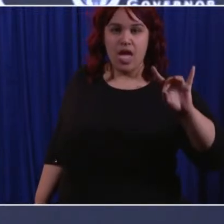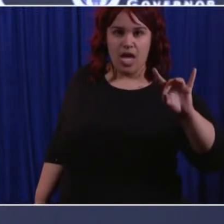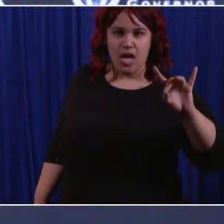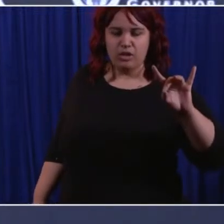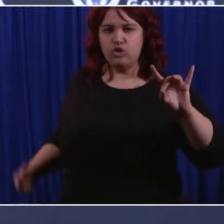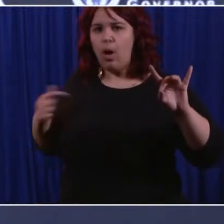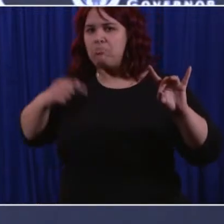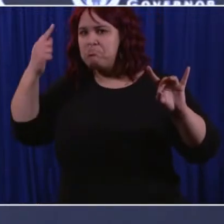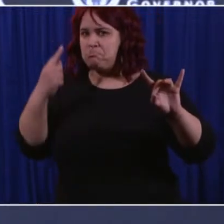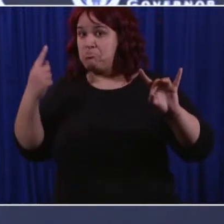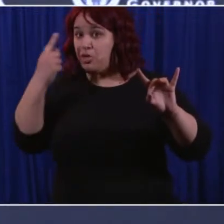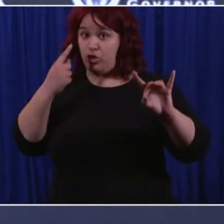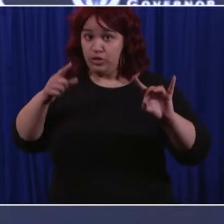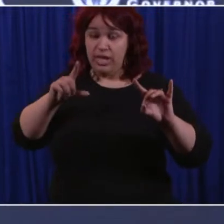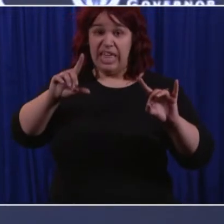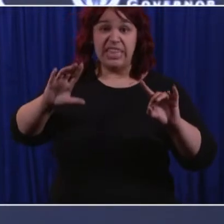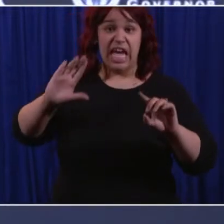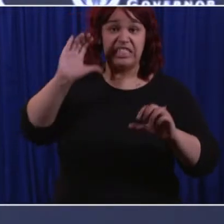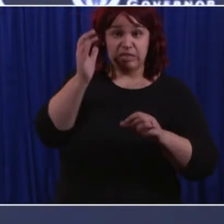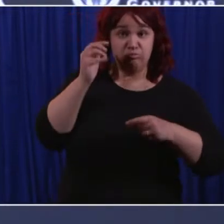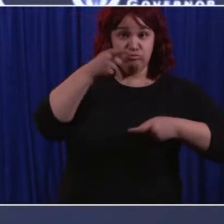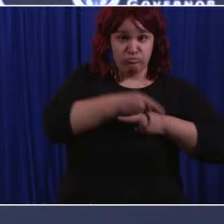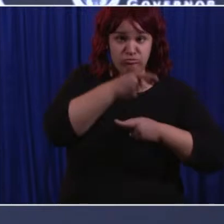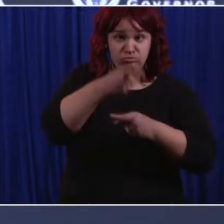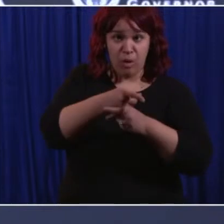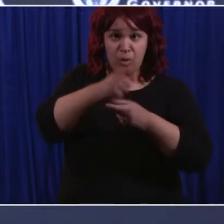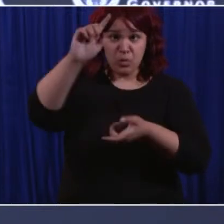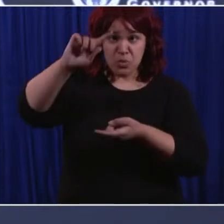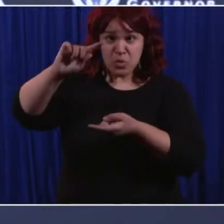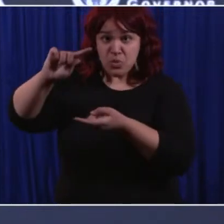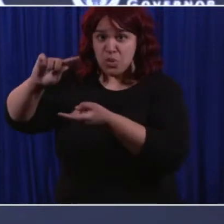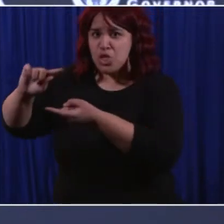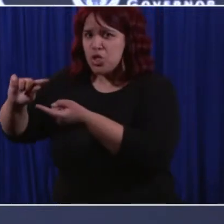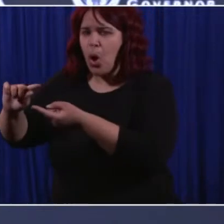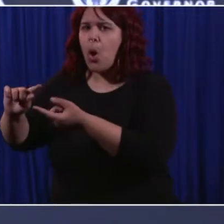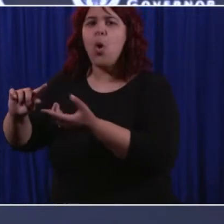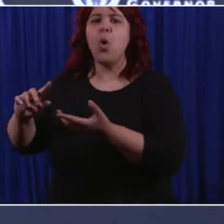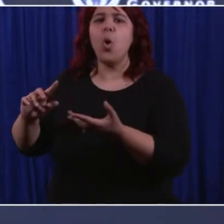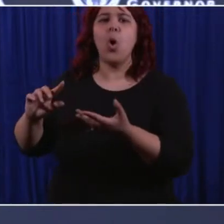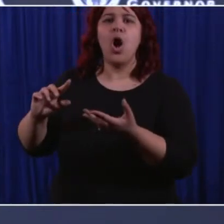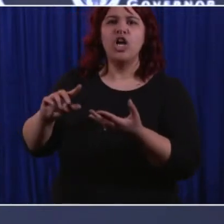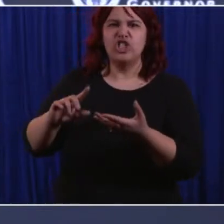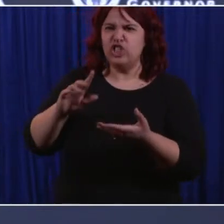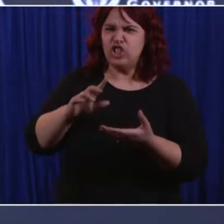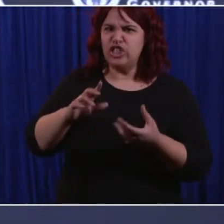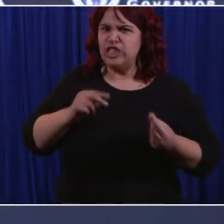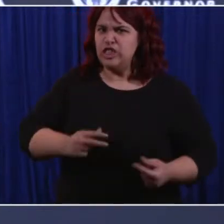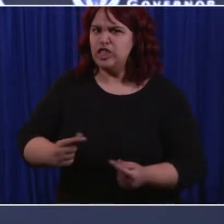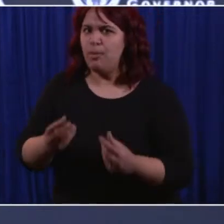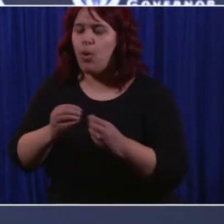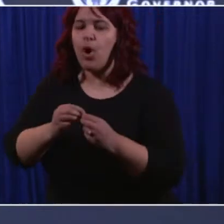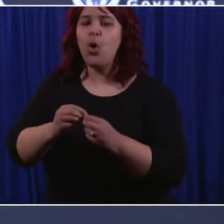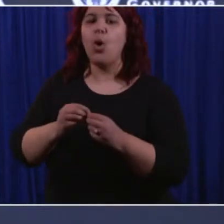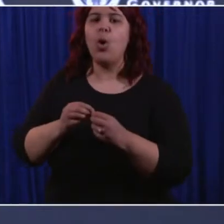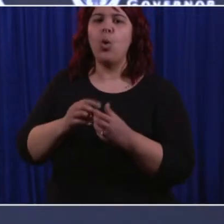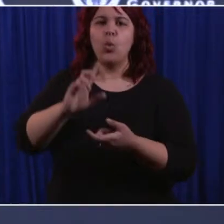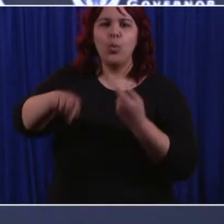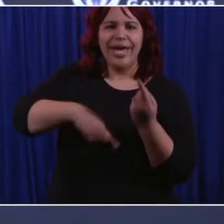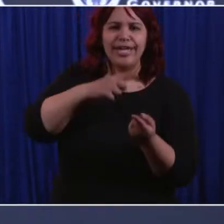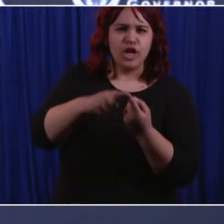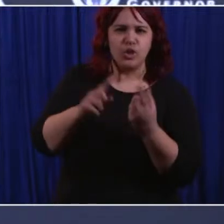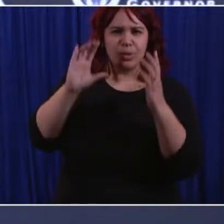below expectations? Are we still on that track? You mentioned a couple of days ago, 7 or 8 weeks out before those restrictions might be